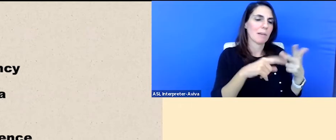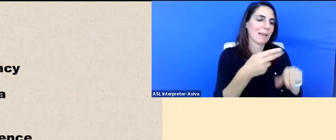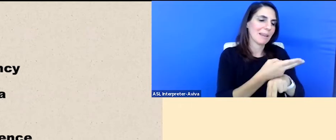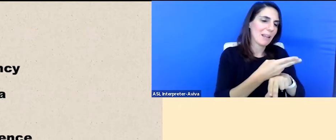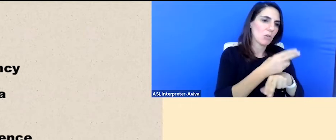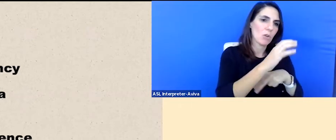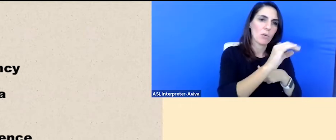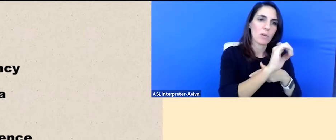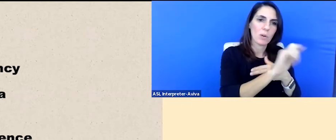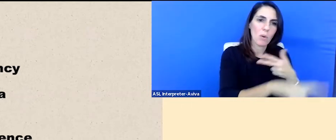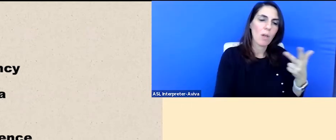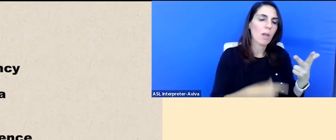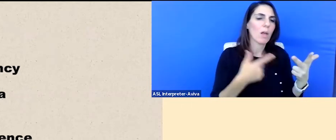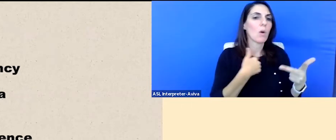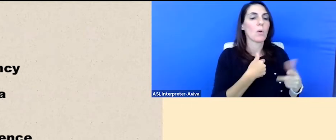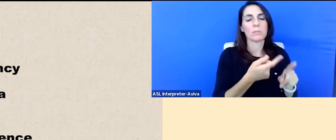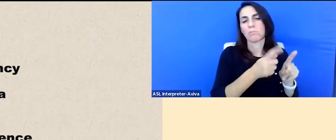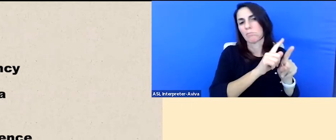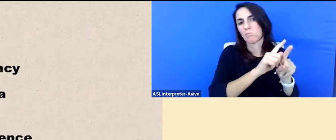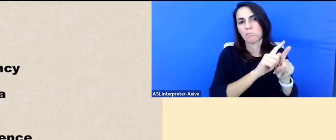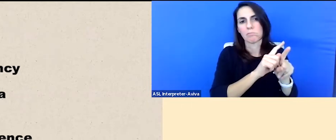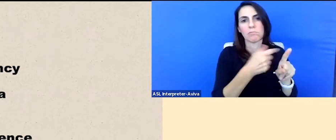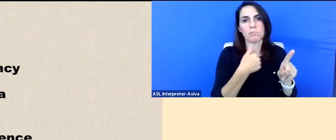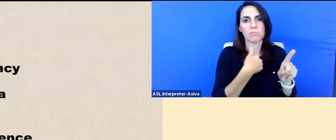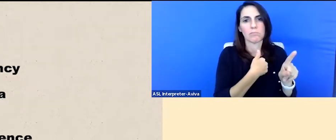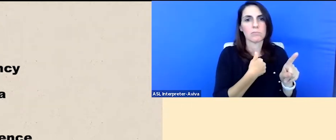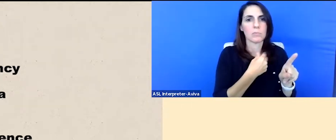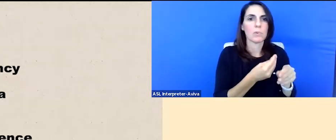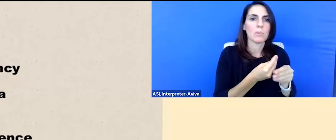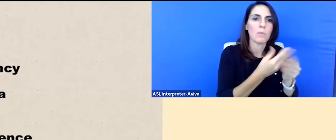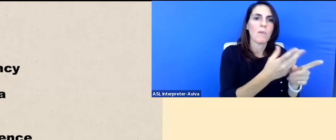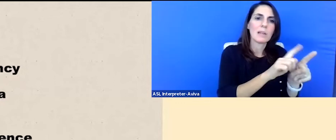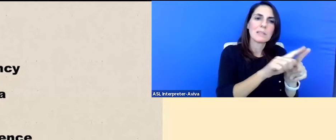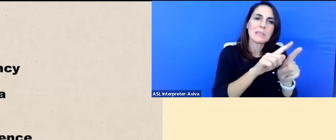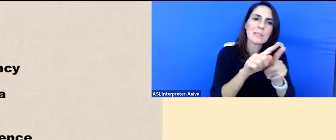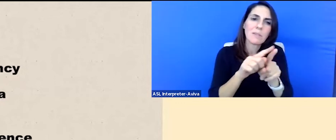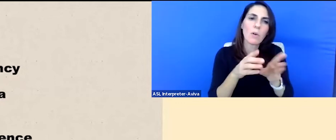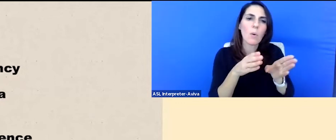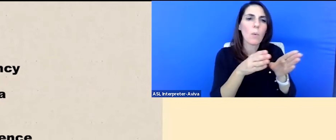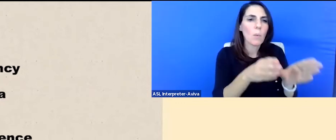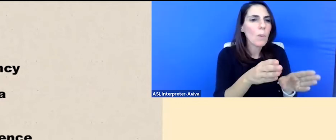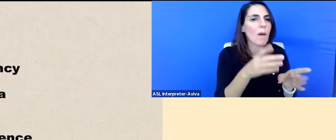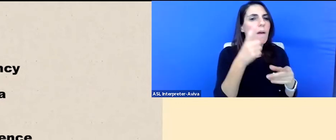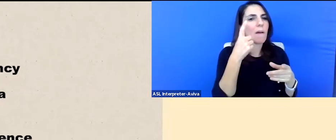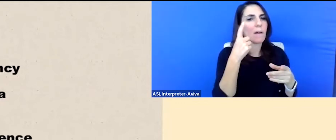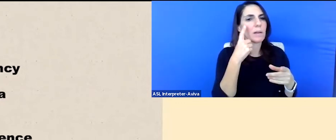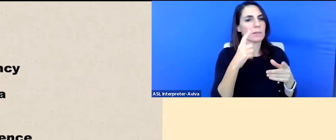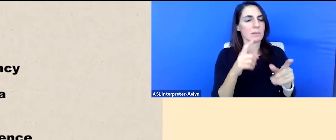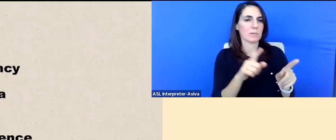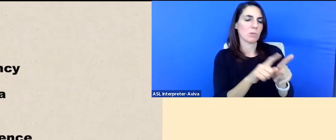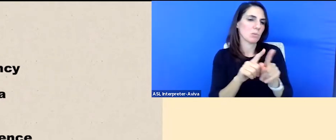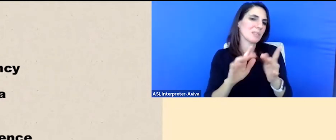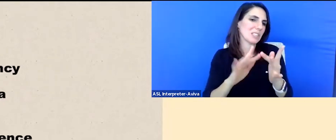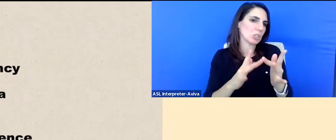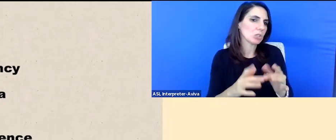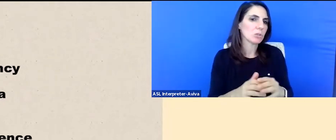various channels these days on the Intelligent to Digital channels on requesting many common service requests